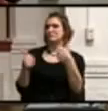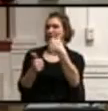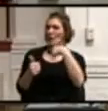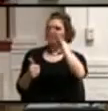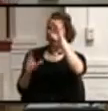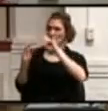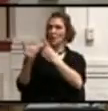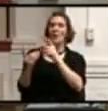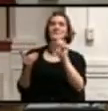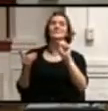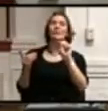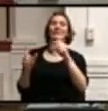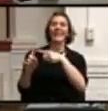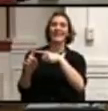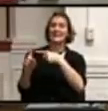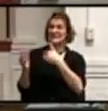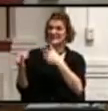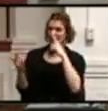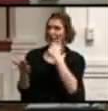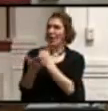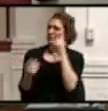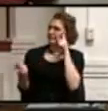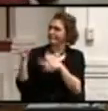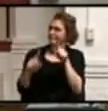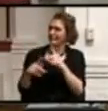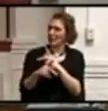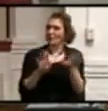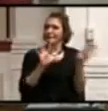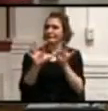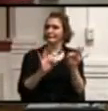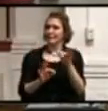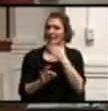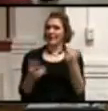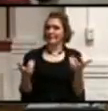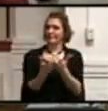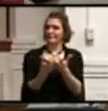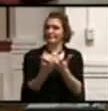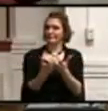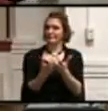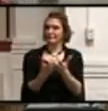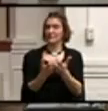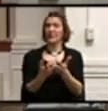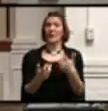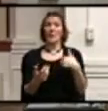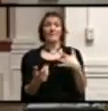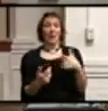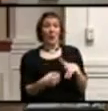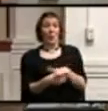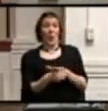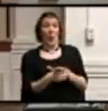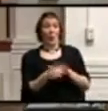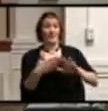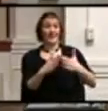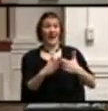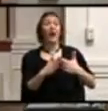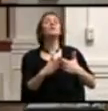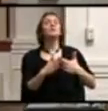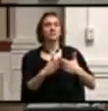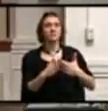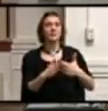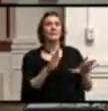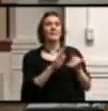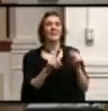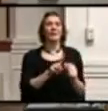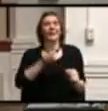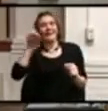in Springfield to help us, because it's the local authority having jurisdiction, which in this case